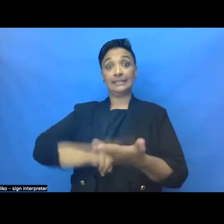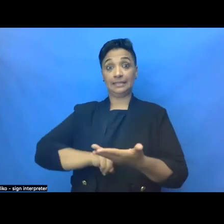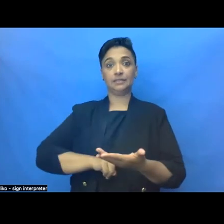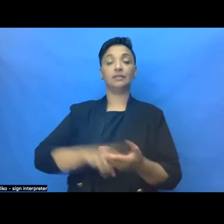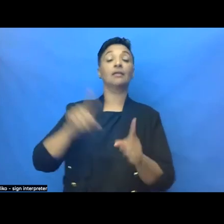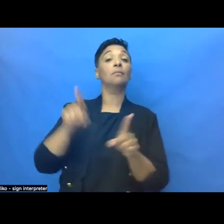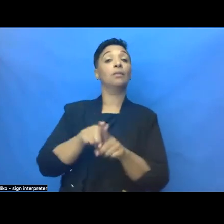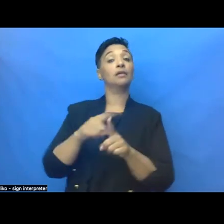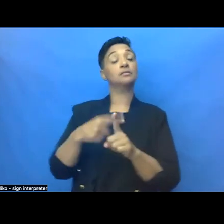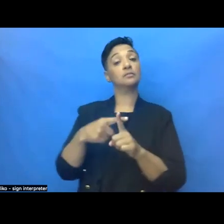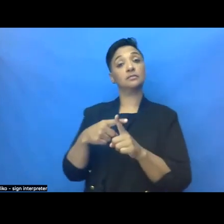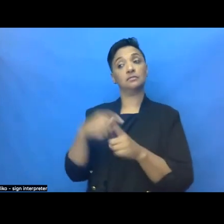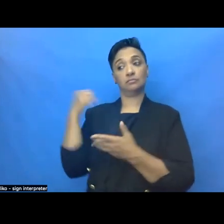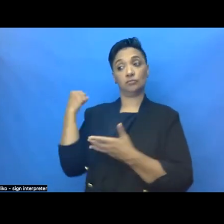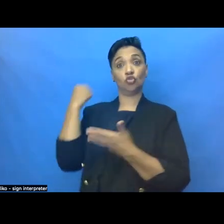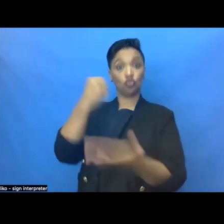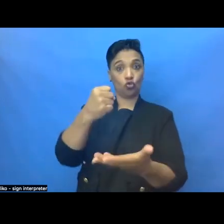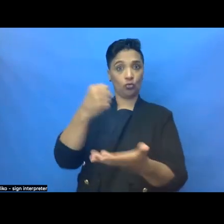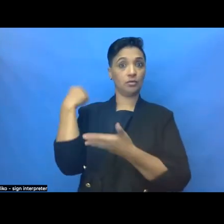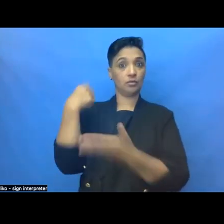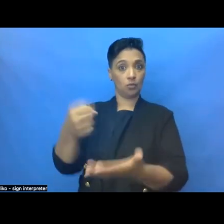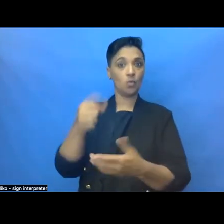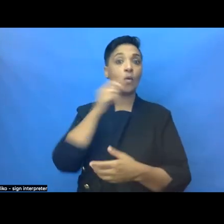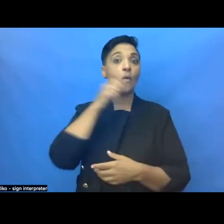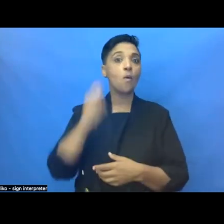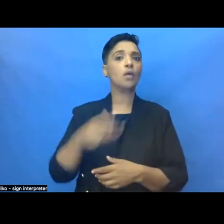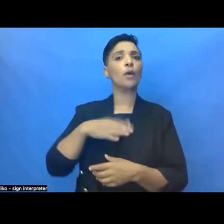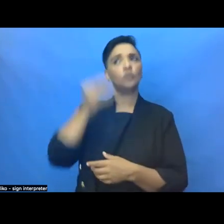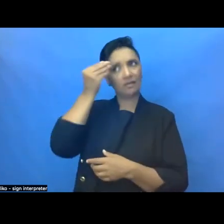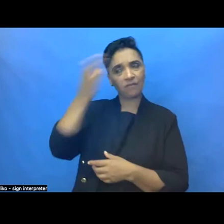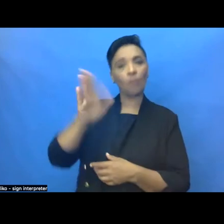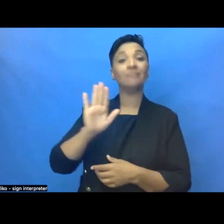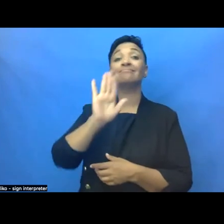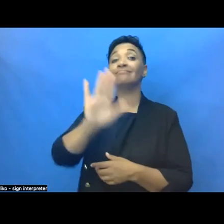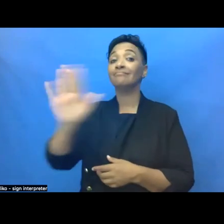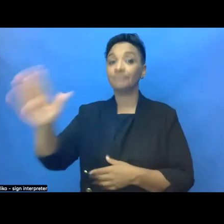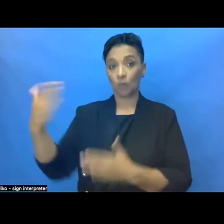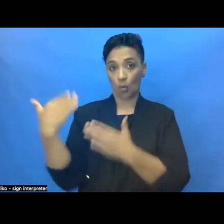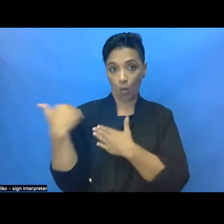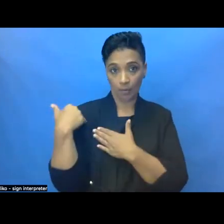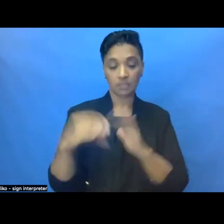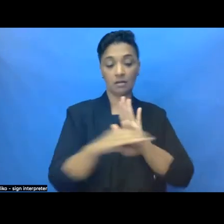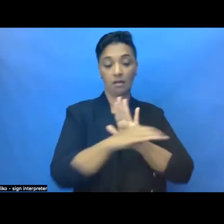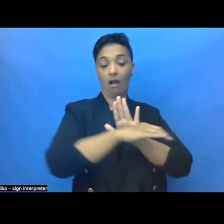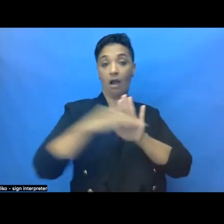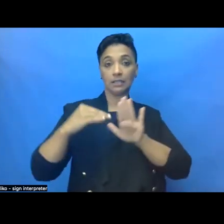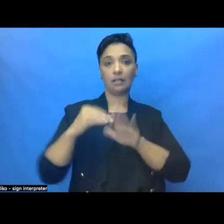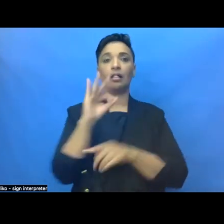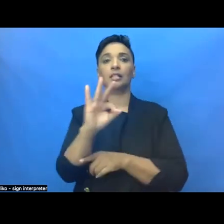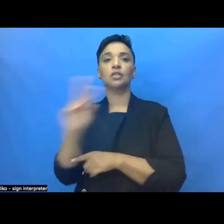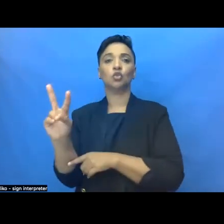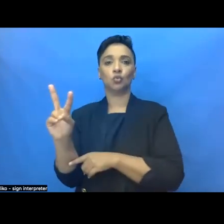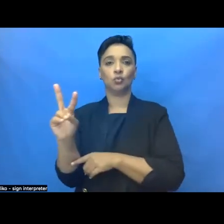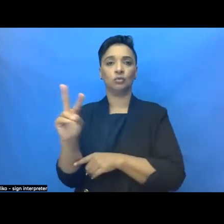of Ukraine, about their obligations under Article 32 of the CRPD,